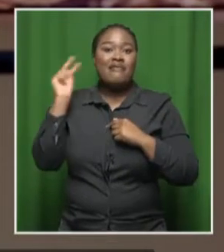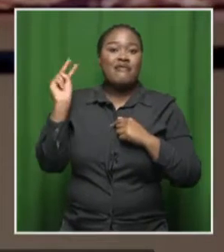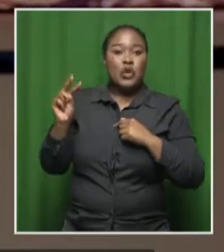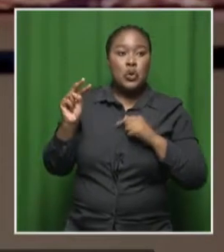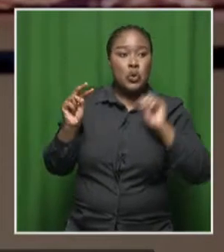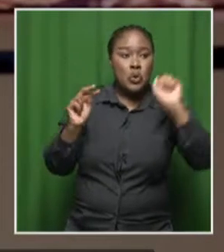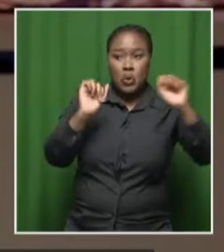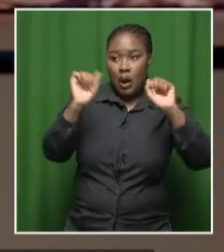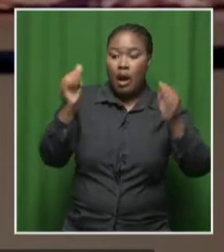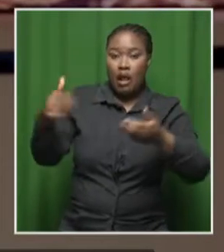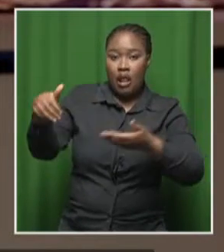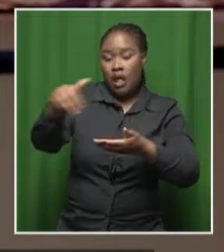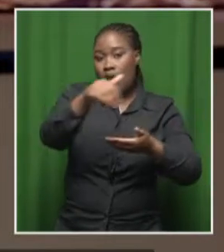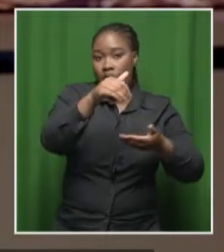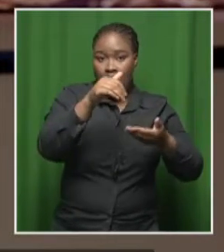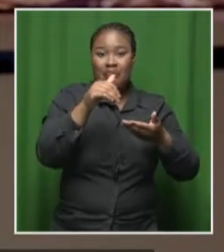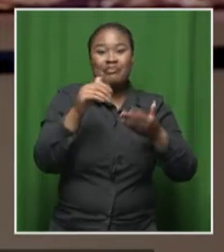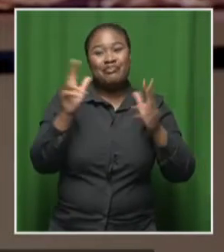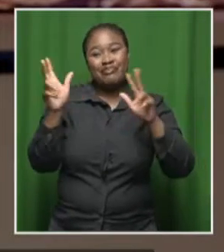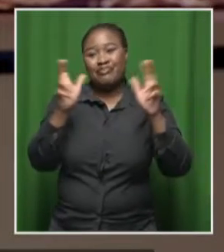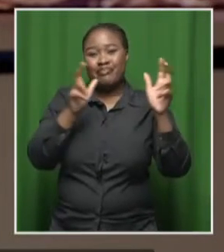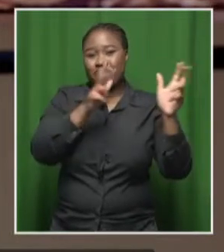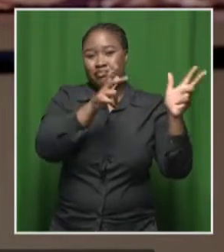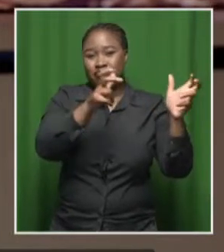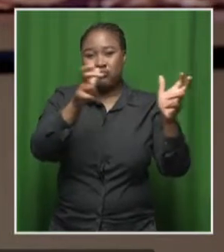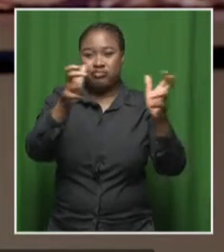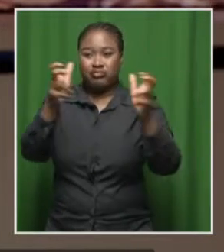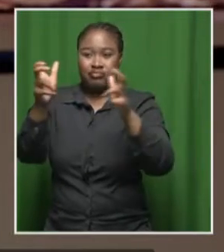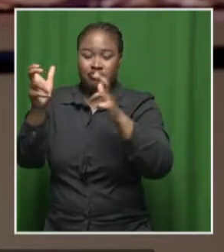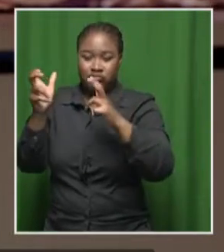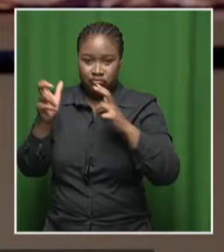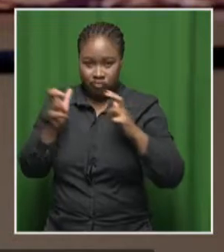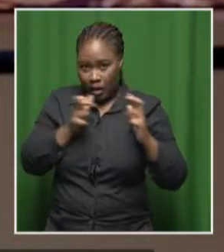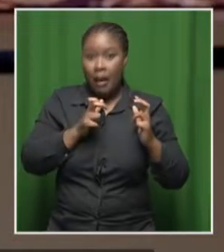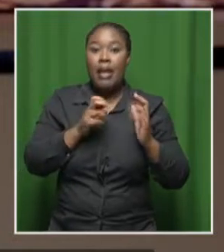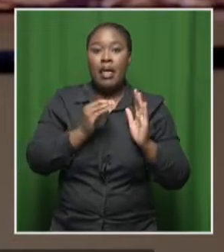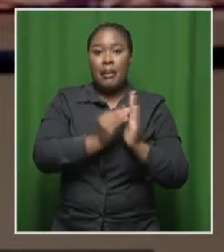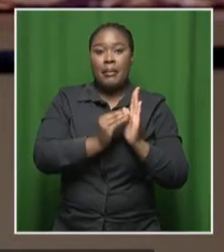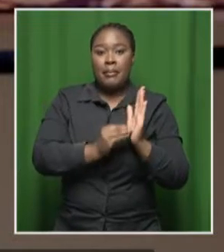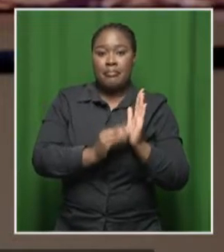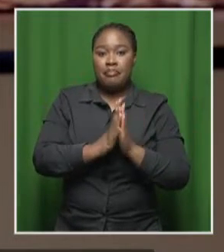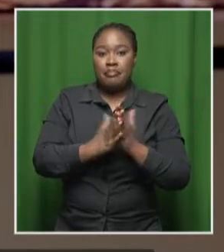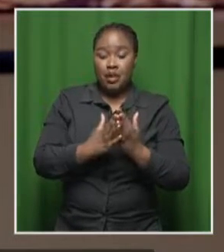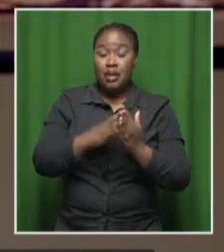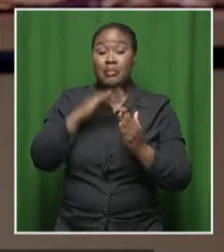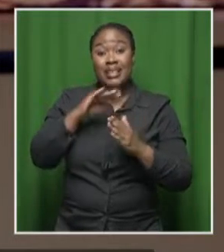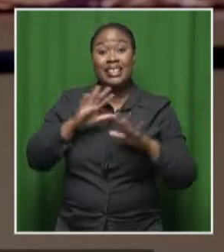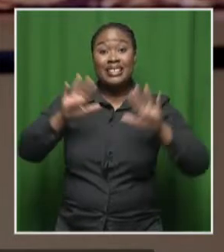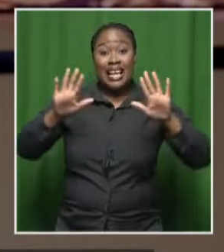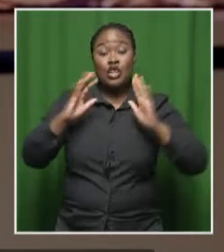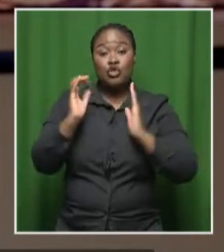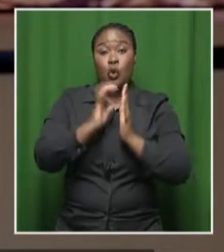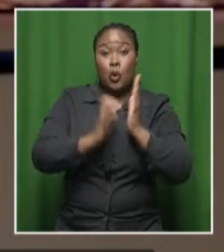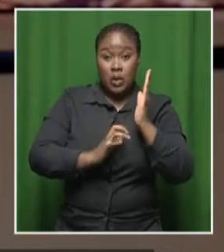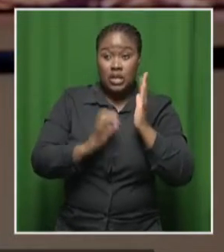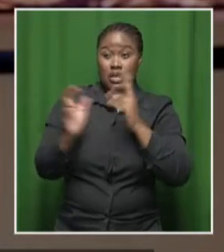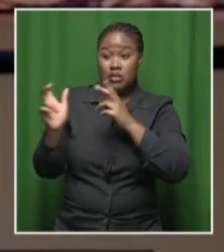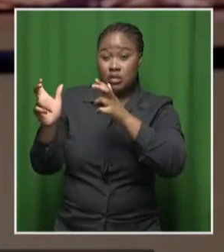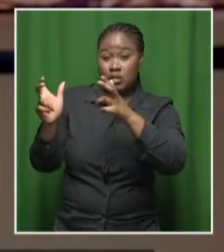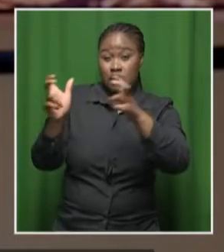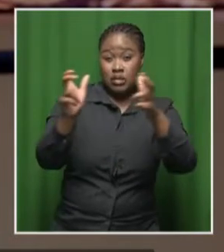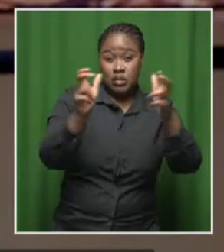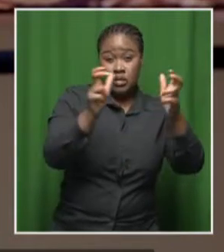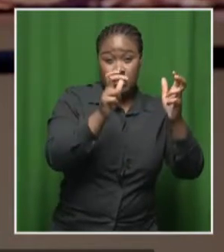and collecting. Yeah. So the Wake Up, This is Joburg is a collection of 10 stories that were collected